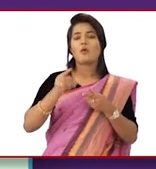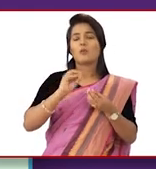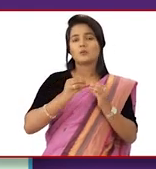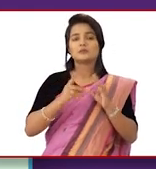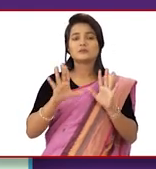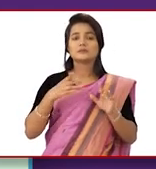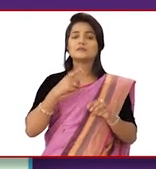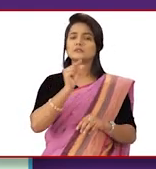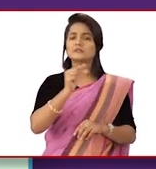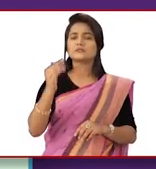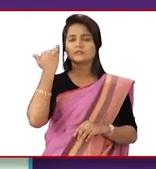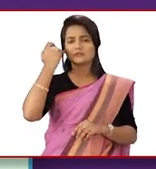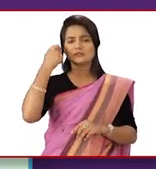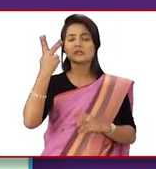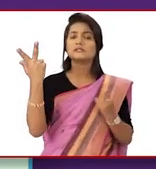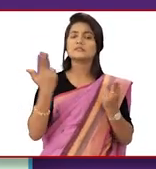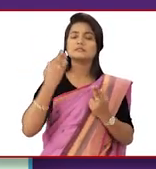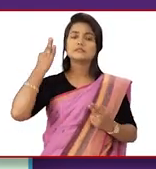there will be some cultural aspect,